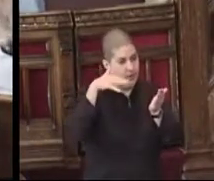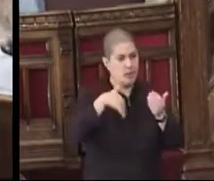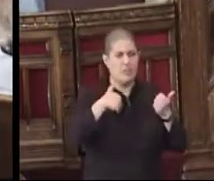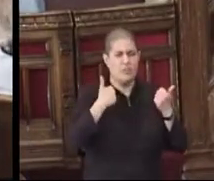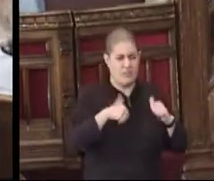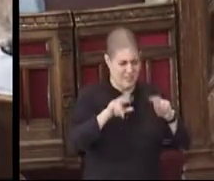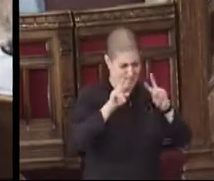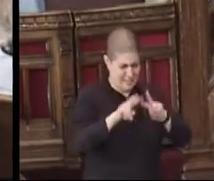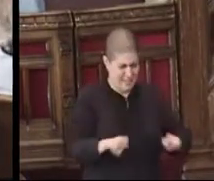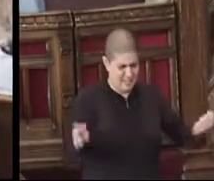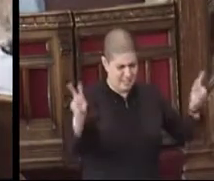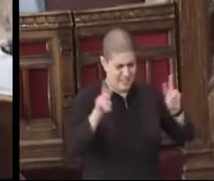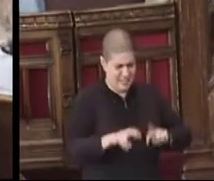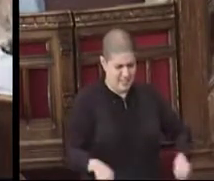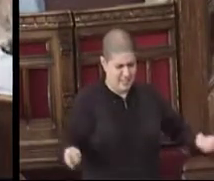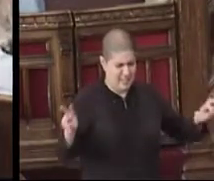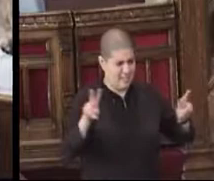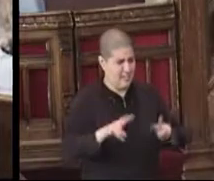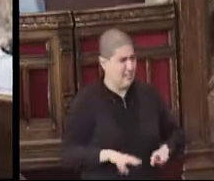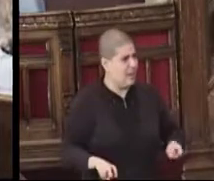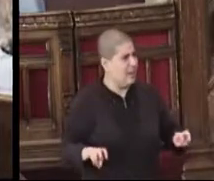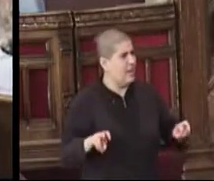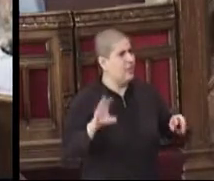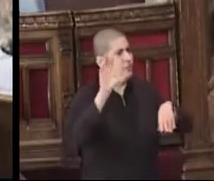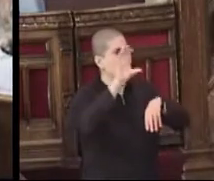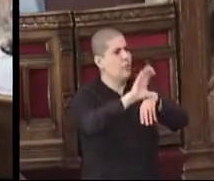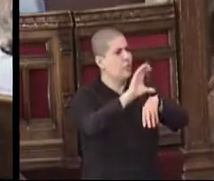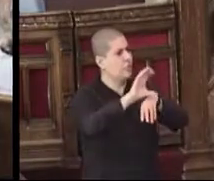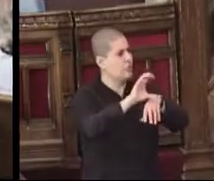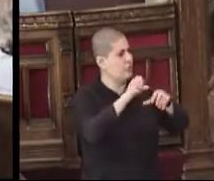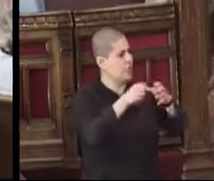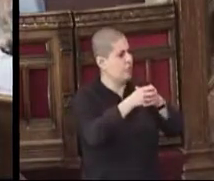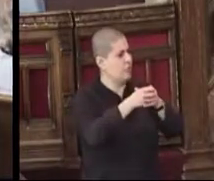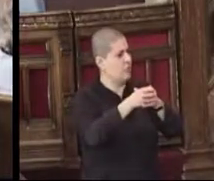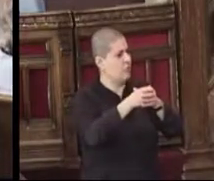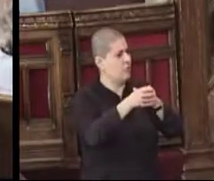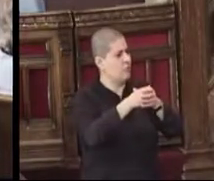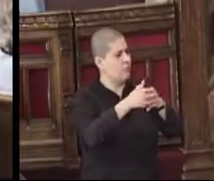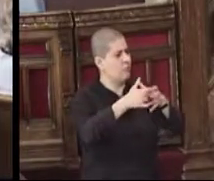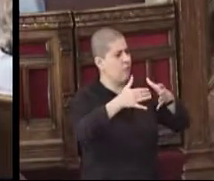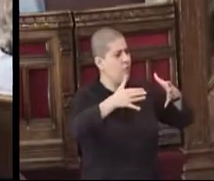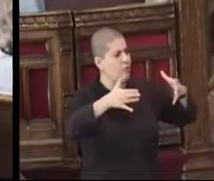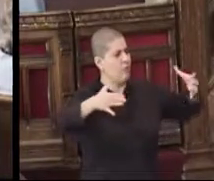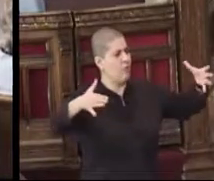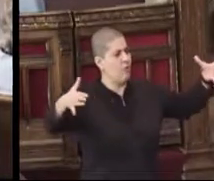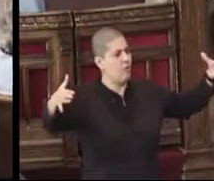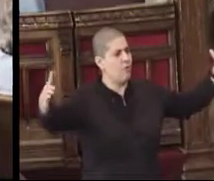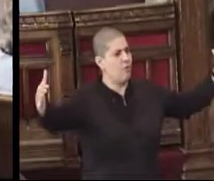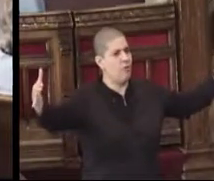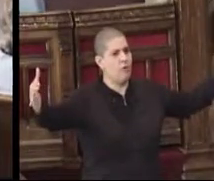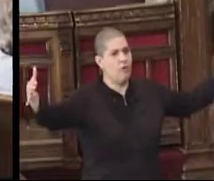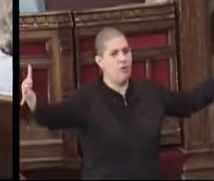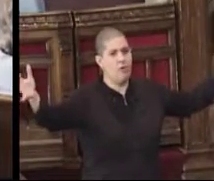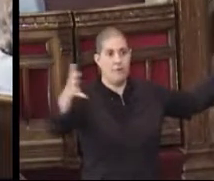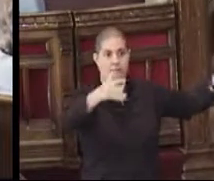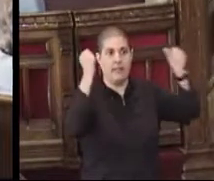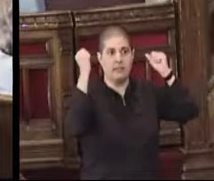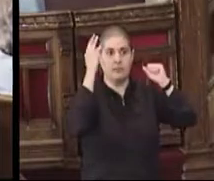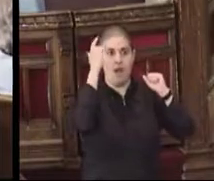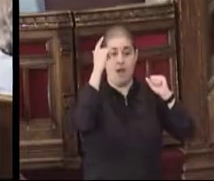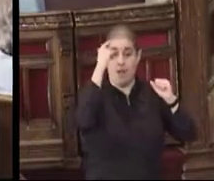did the church grow so dramatically? And what they believe is the church grew because it took